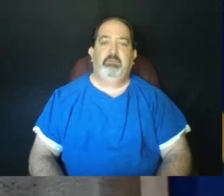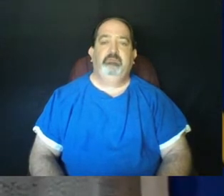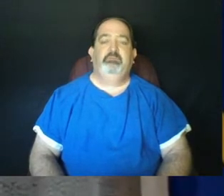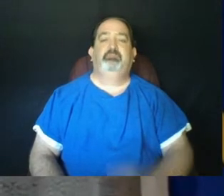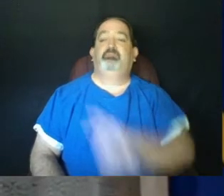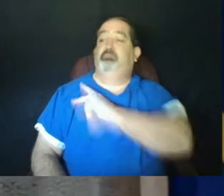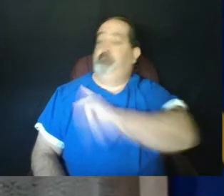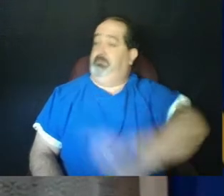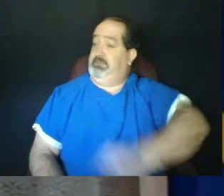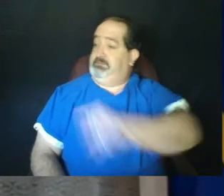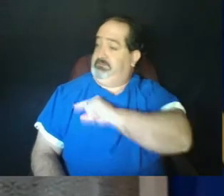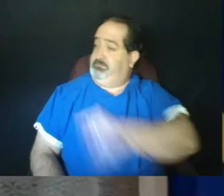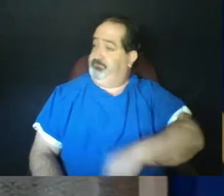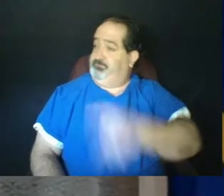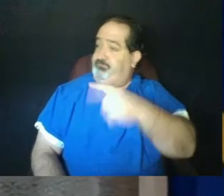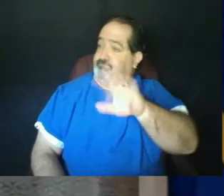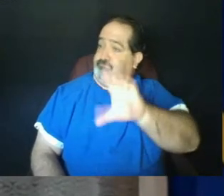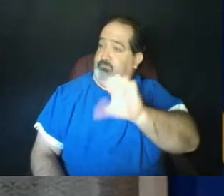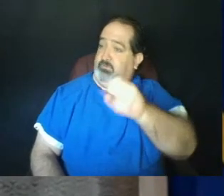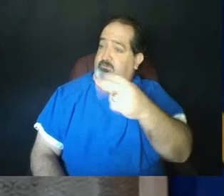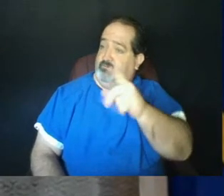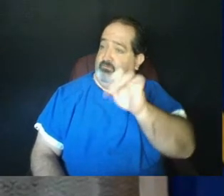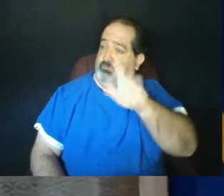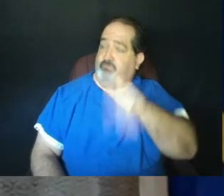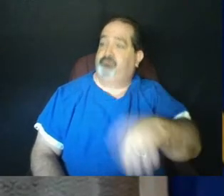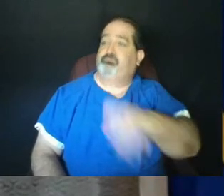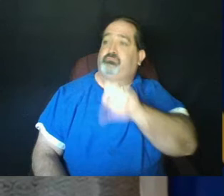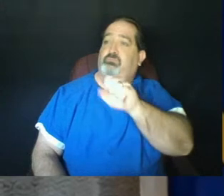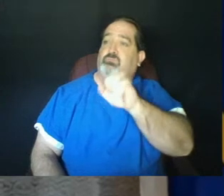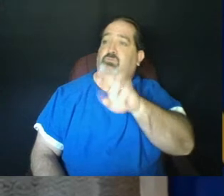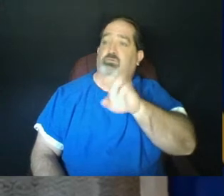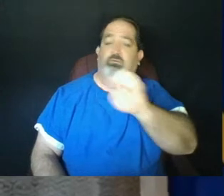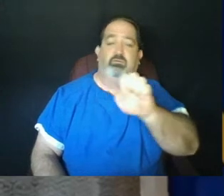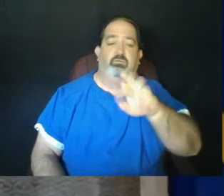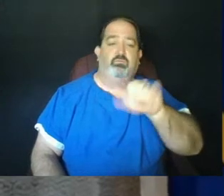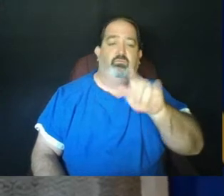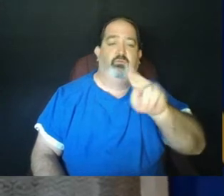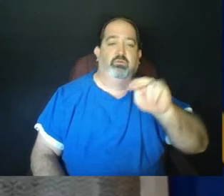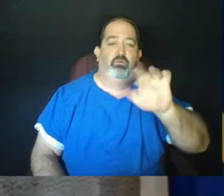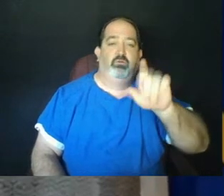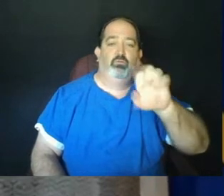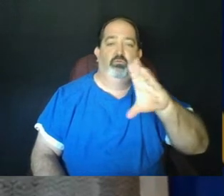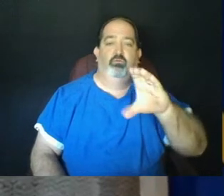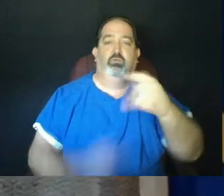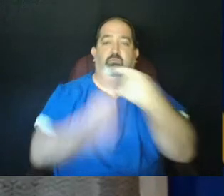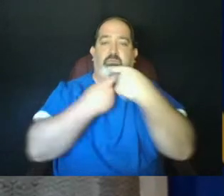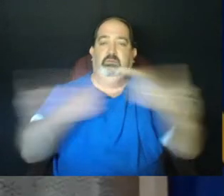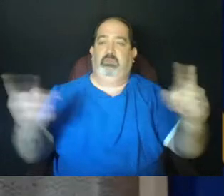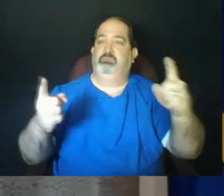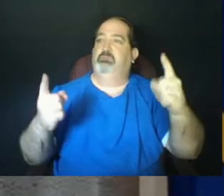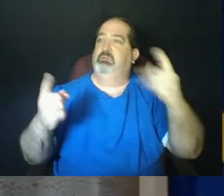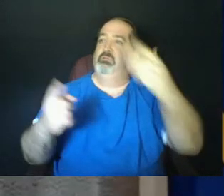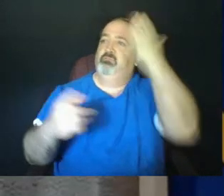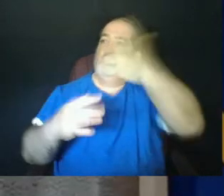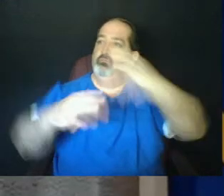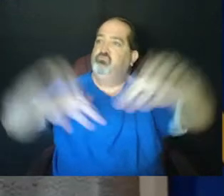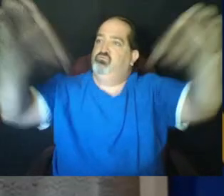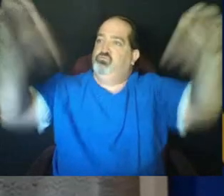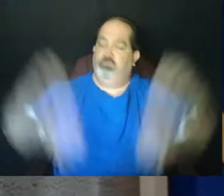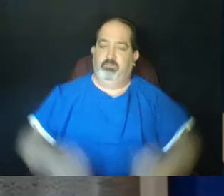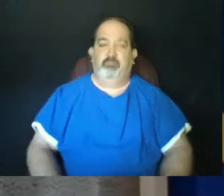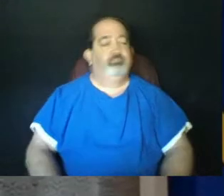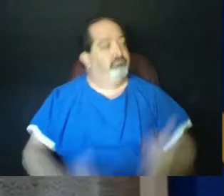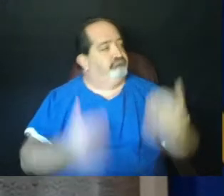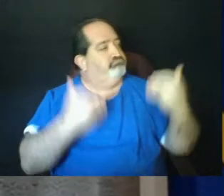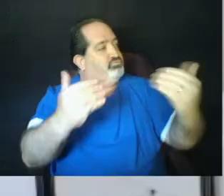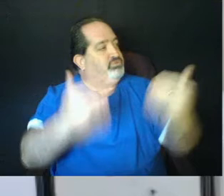Your Majesties, your Seneschal, Sir Ronric, begs leave to make an announcement before your gathered court. Let him